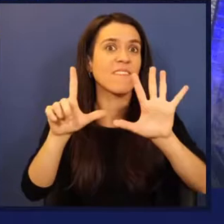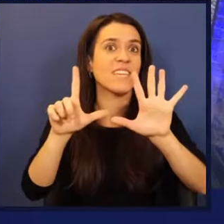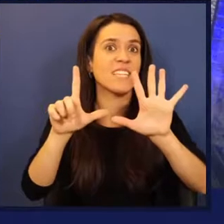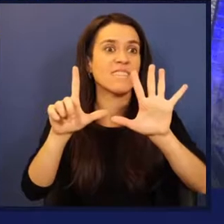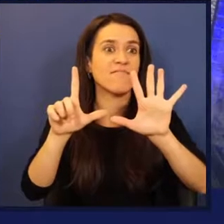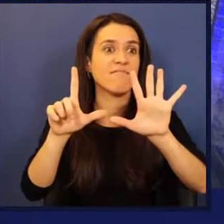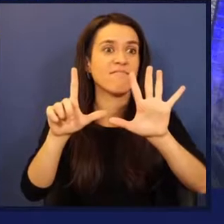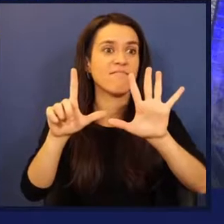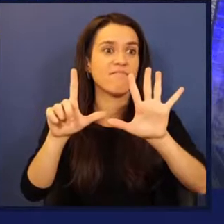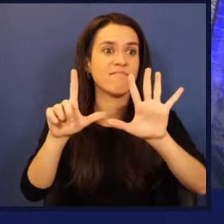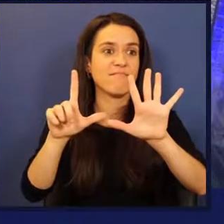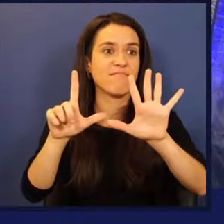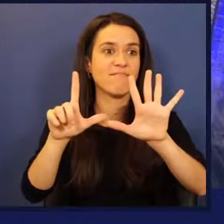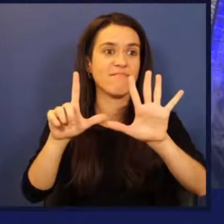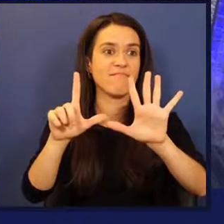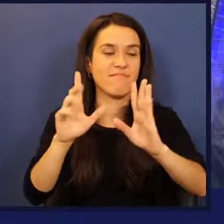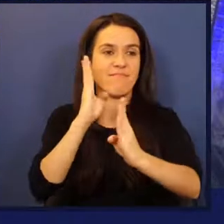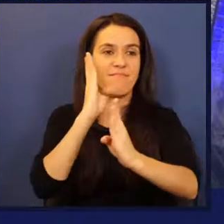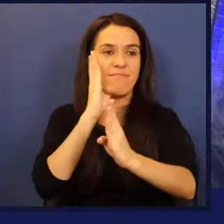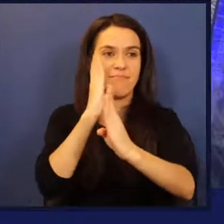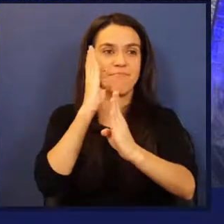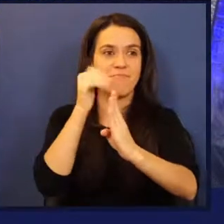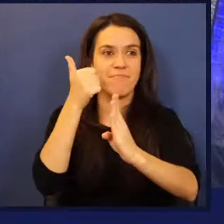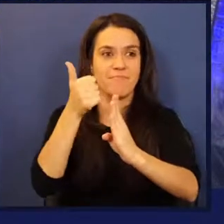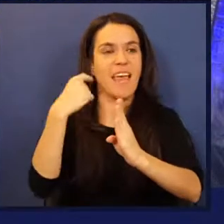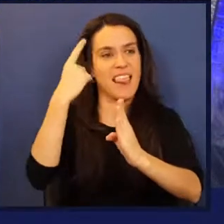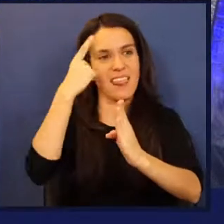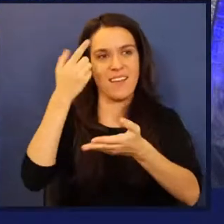it's time to run our first guest.